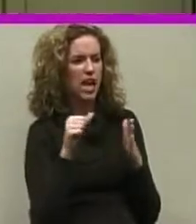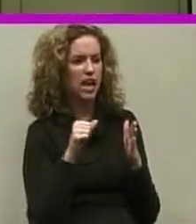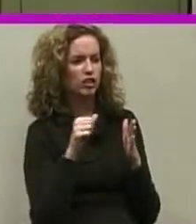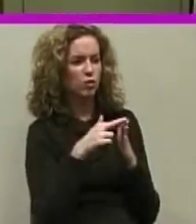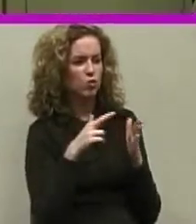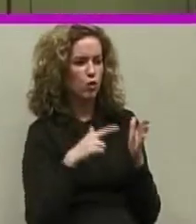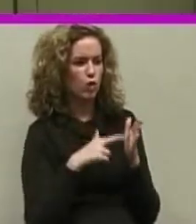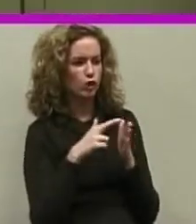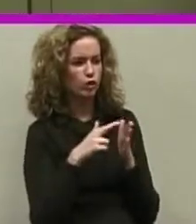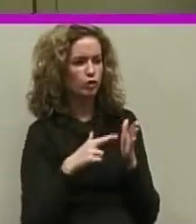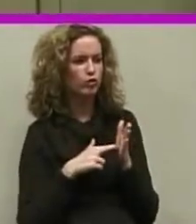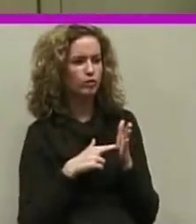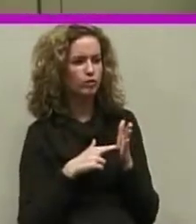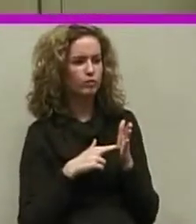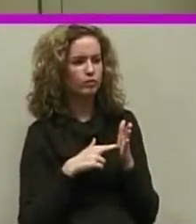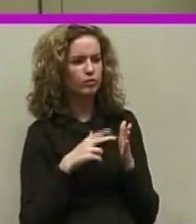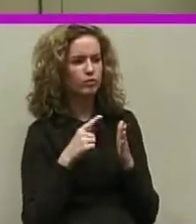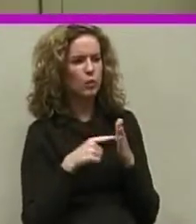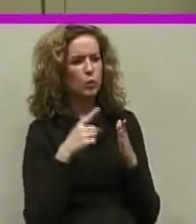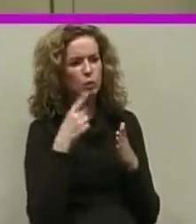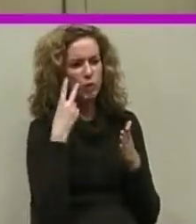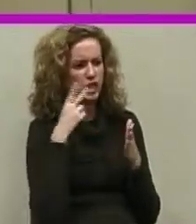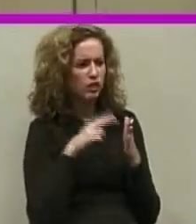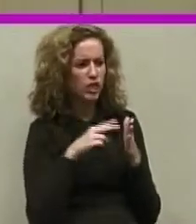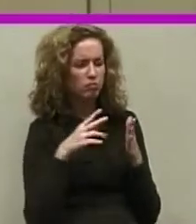taking some information here. What do you see going on here?